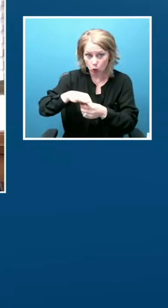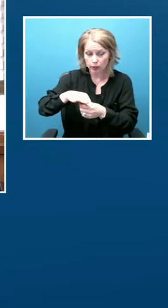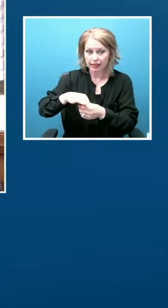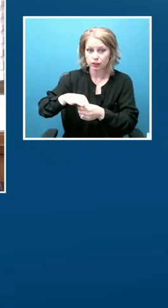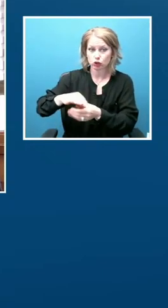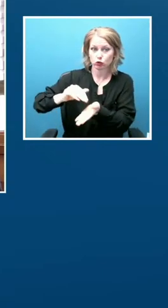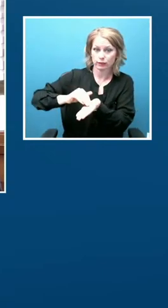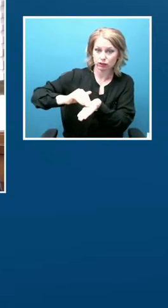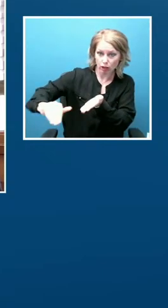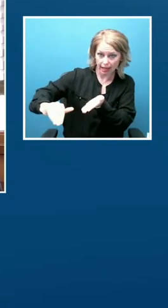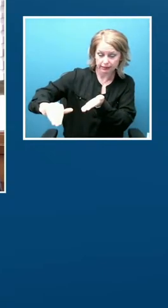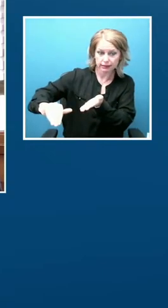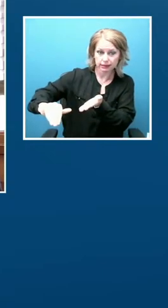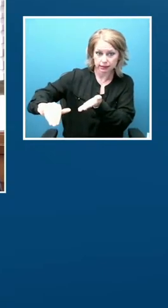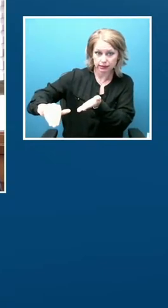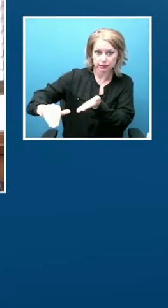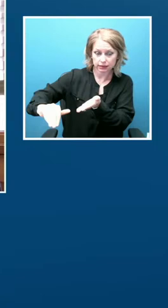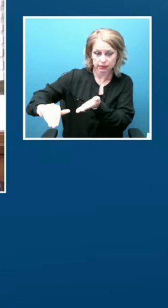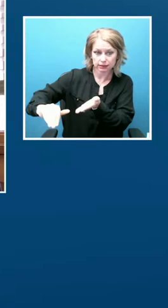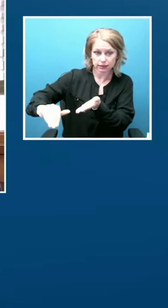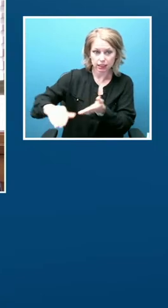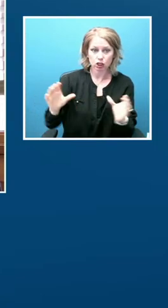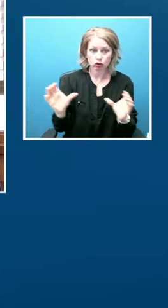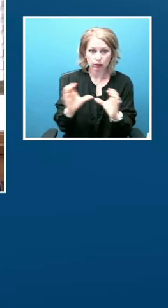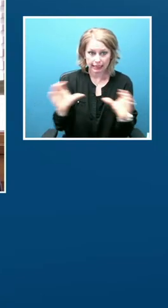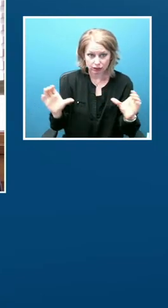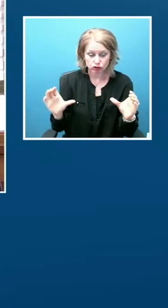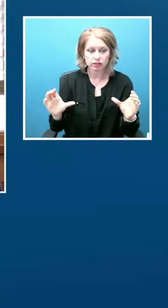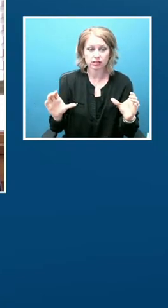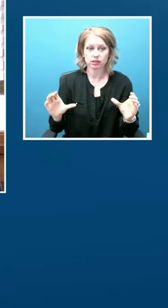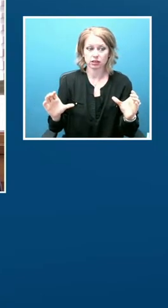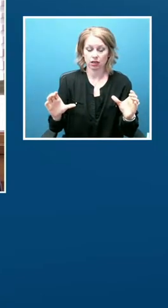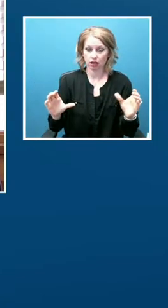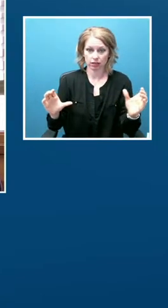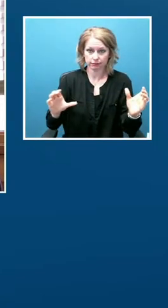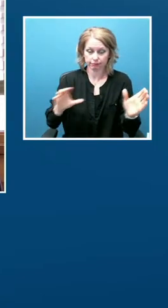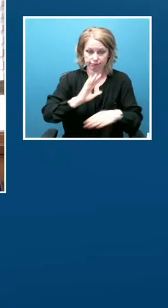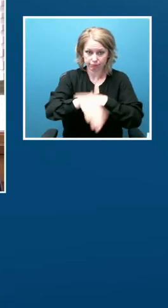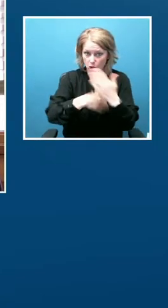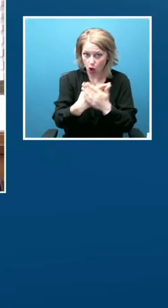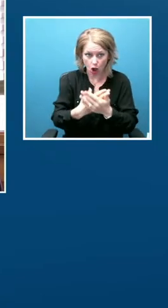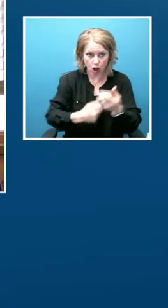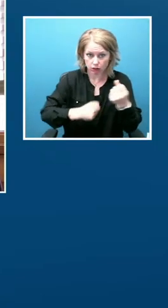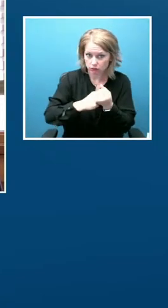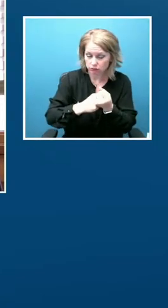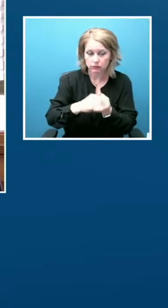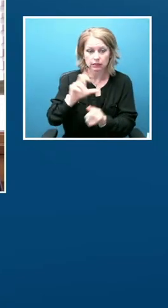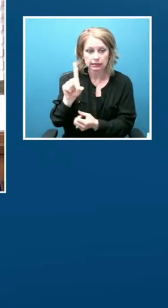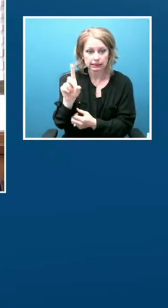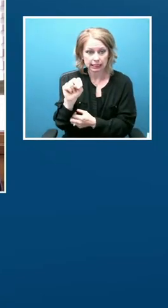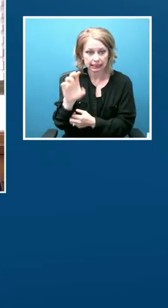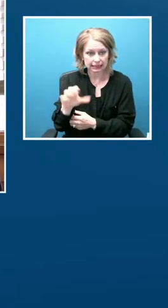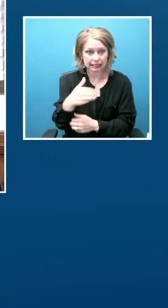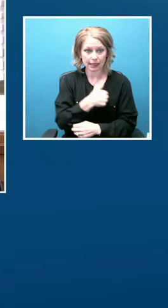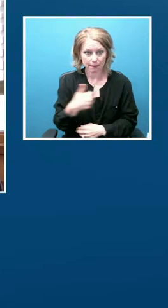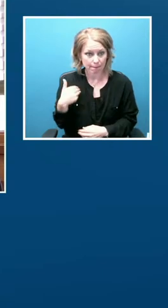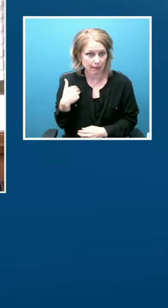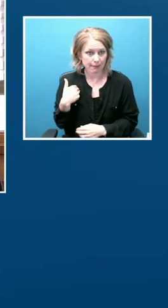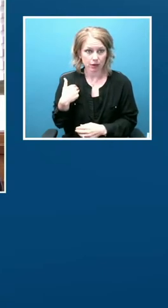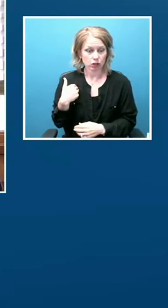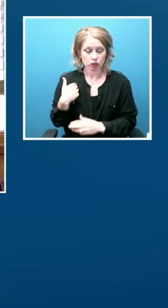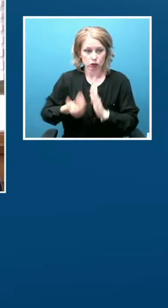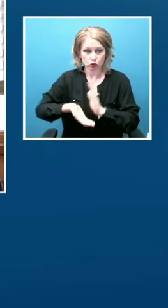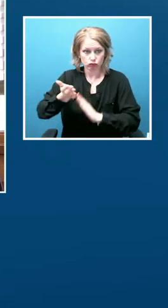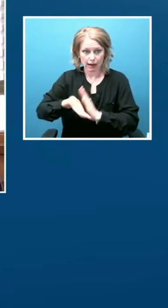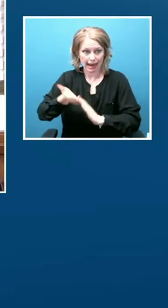credentials of a unanimously elected DNC member who ran in an uncontested race? Is